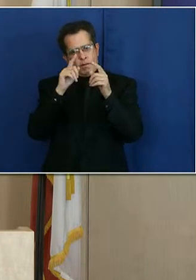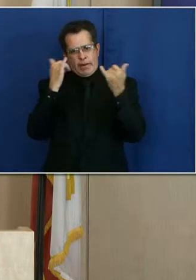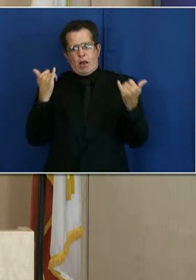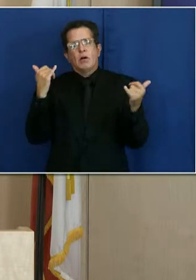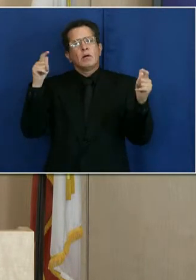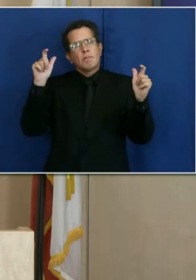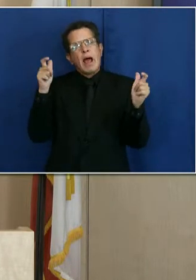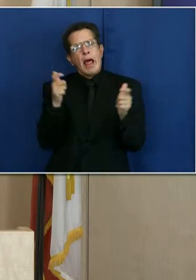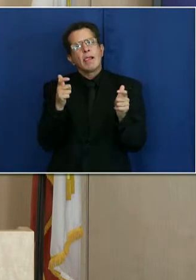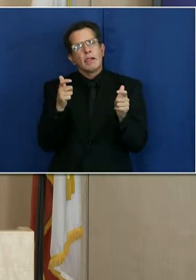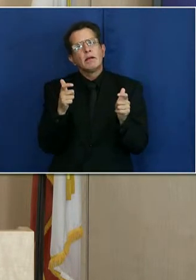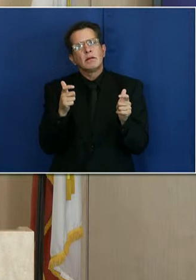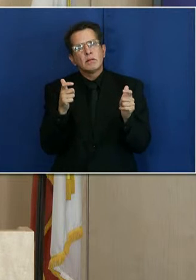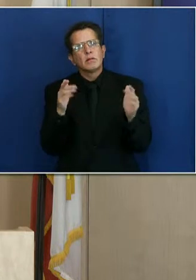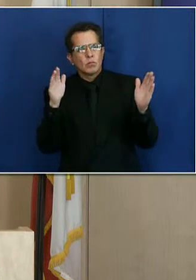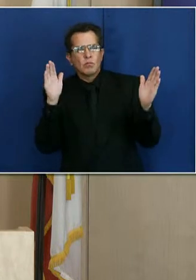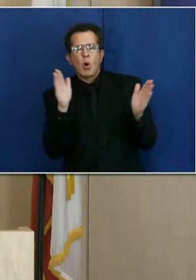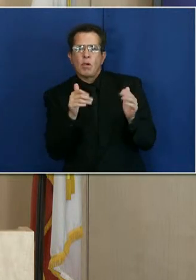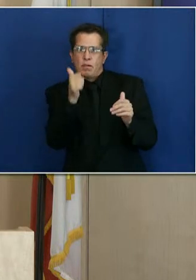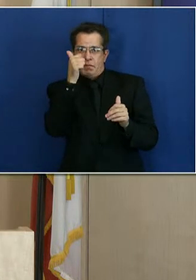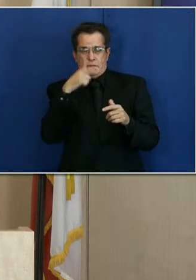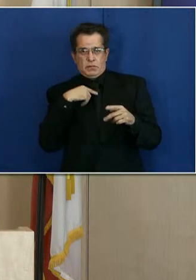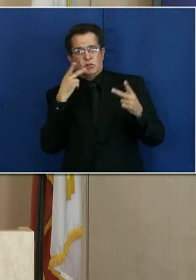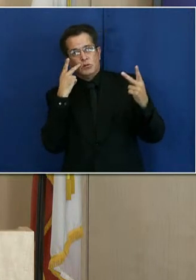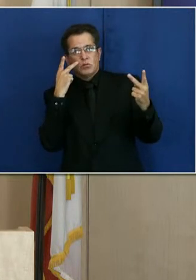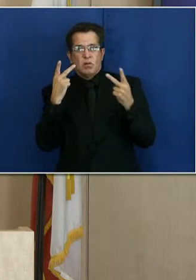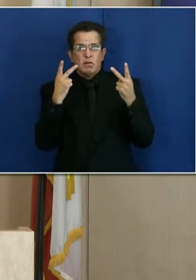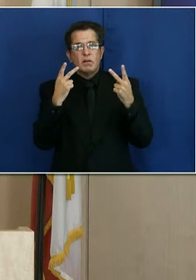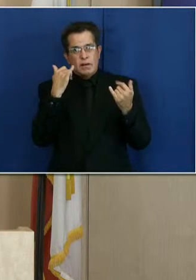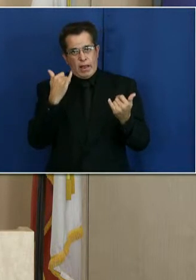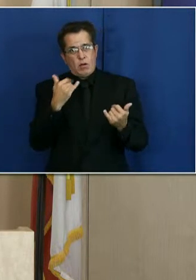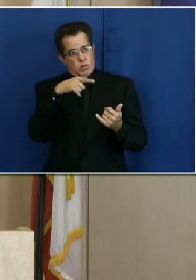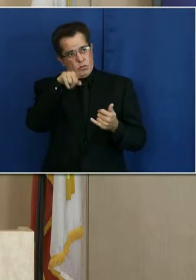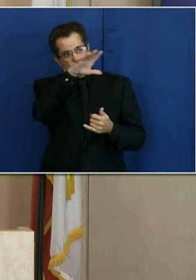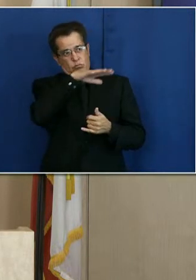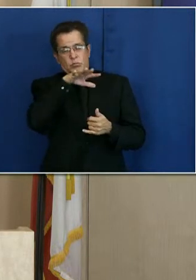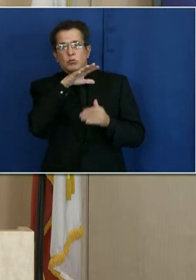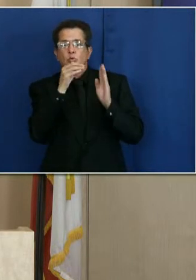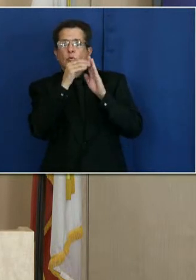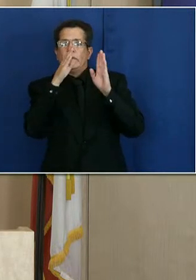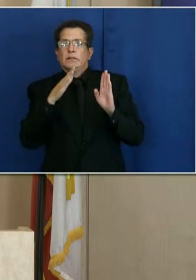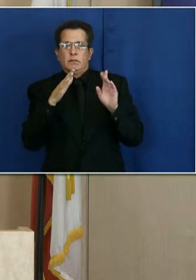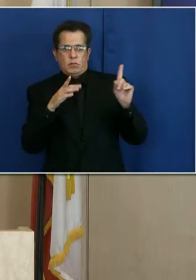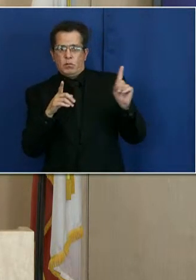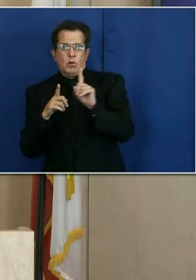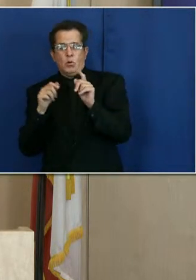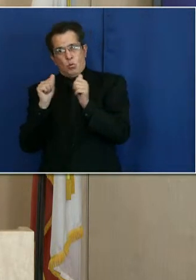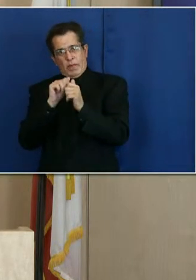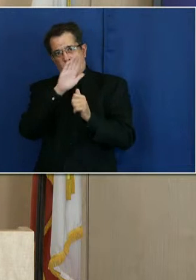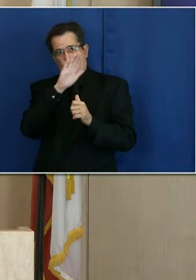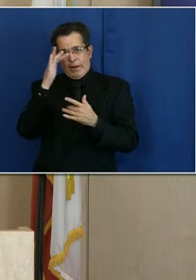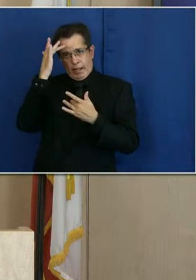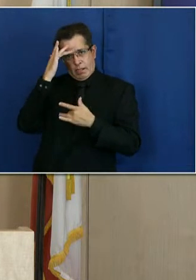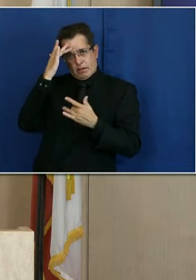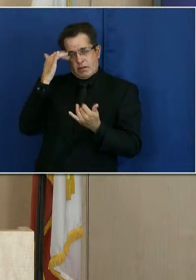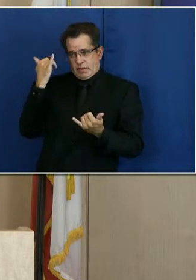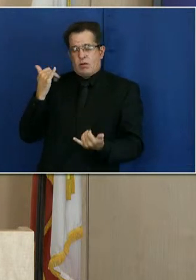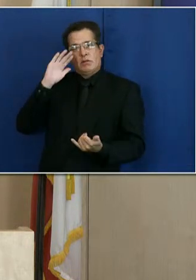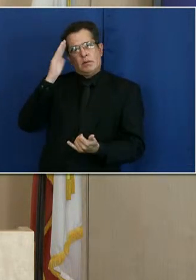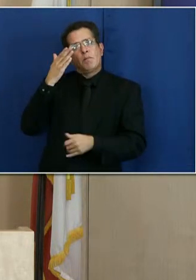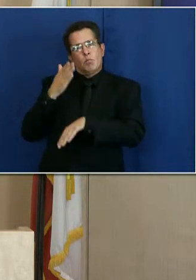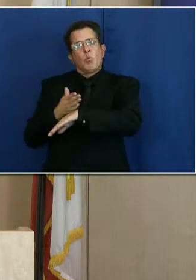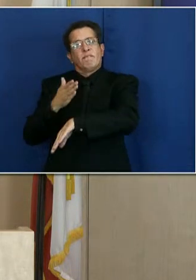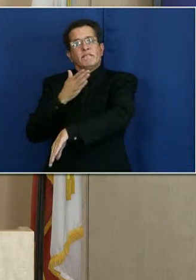cases in that group, but certainly anecdotally the number of students that are coming in with acute illness is been recently